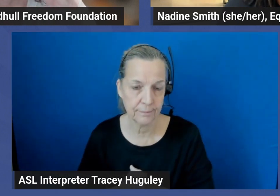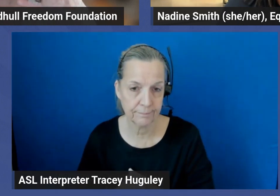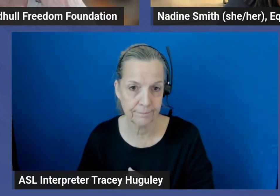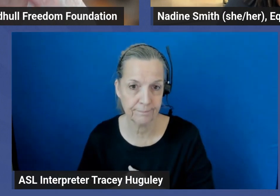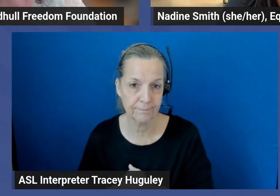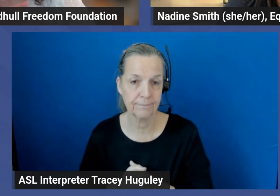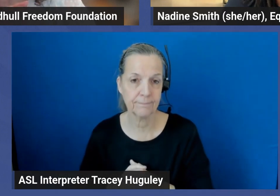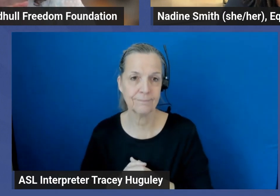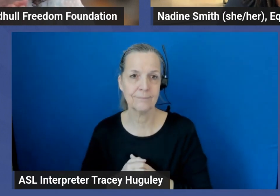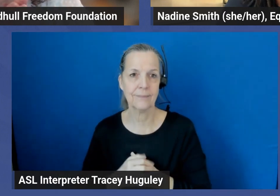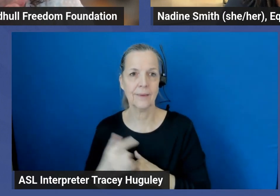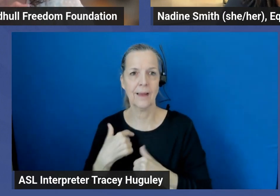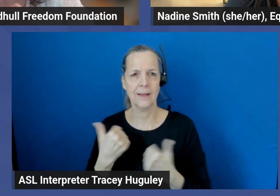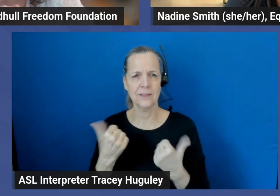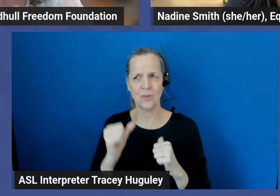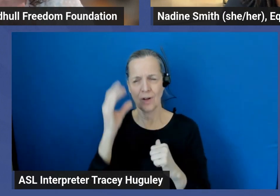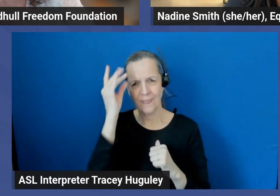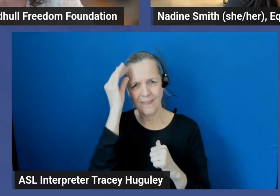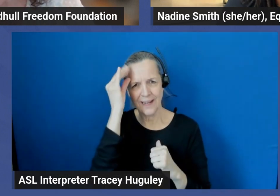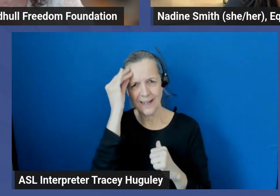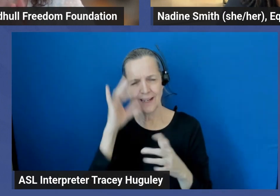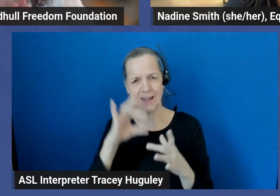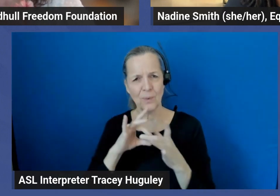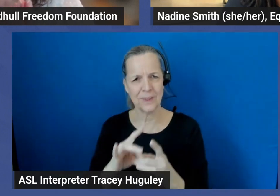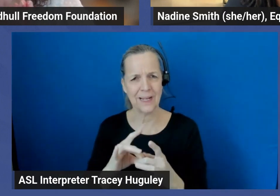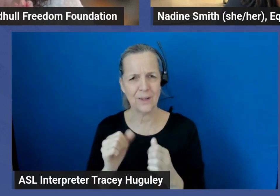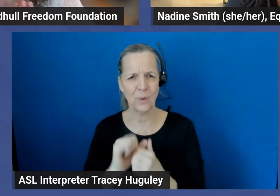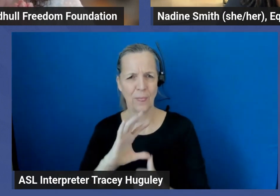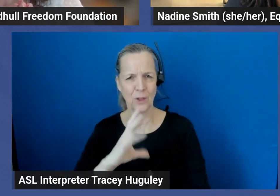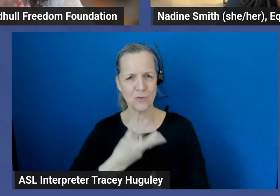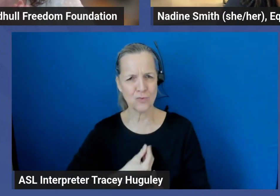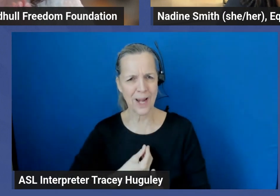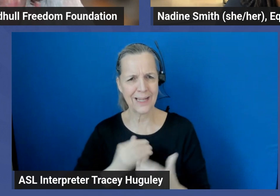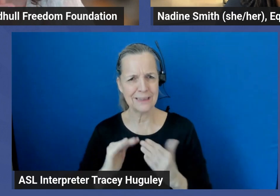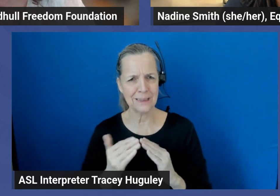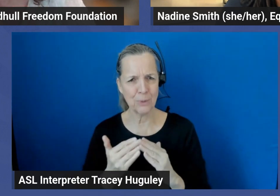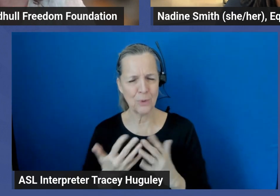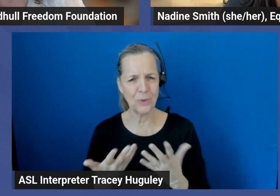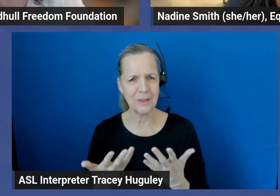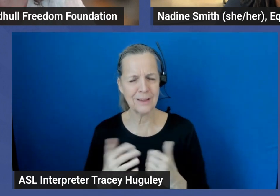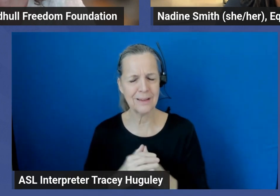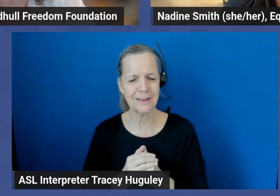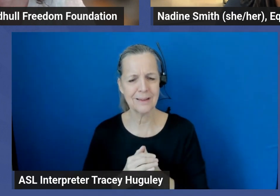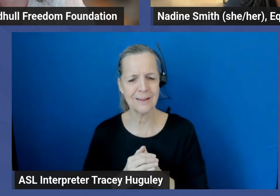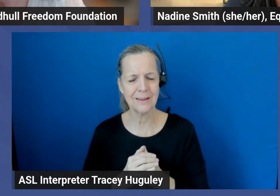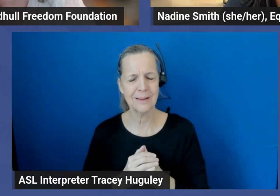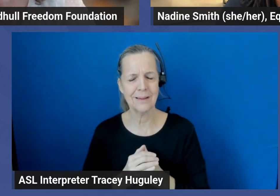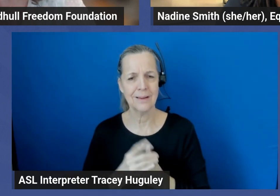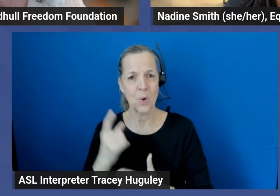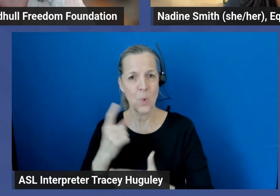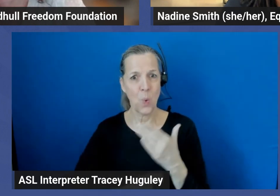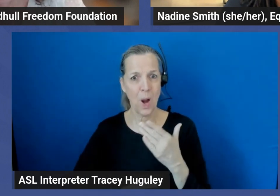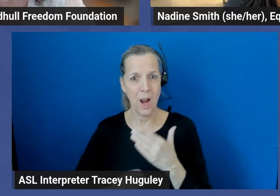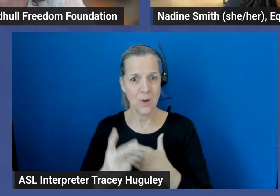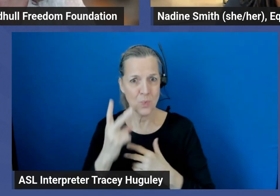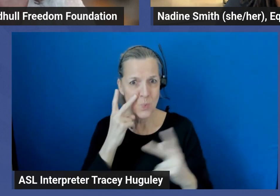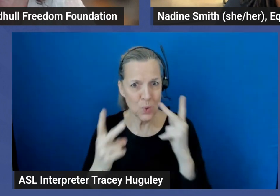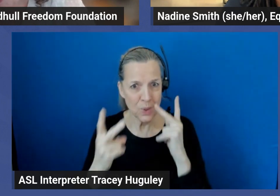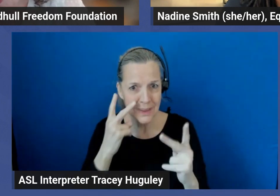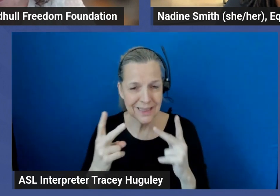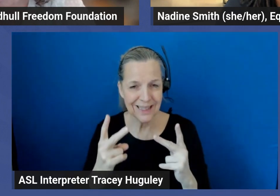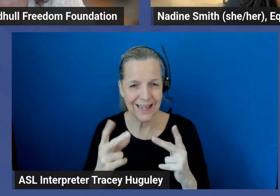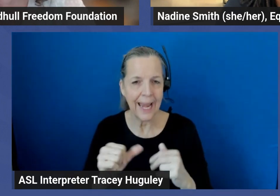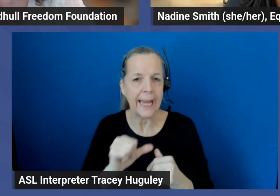And I started thinking in terms of the trans community and what we're seeing, not subtly